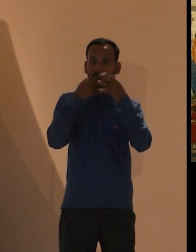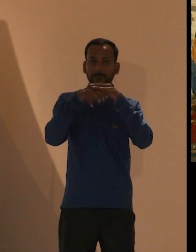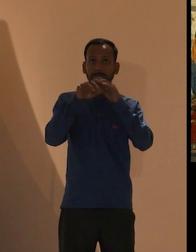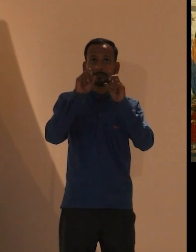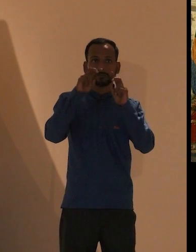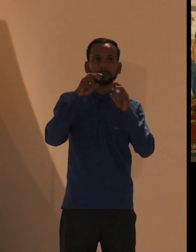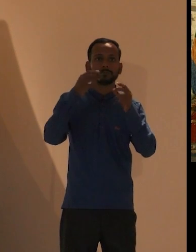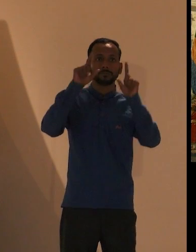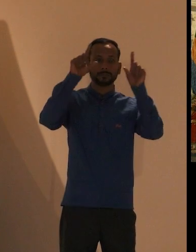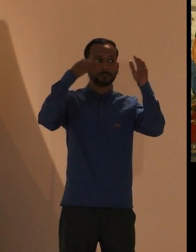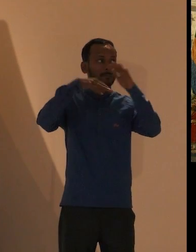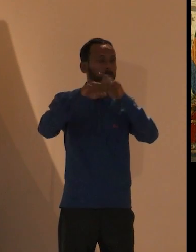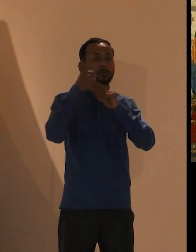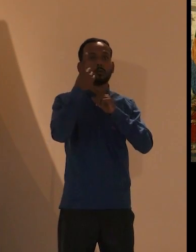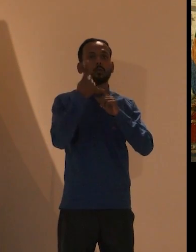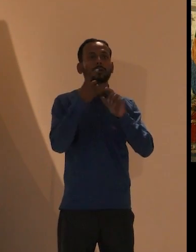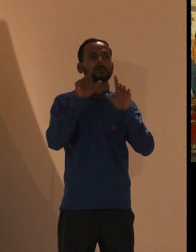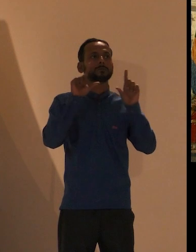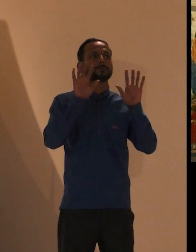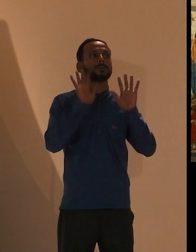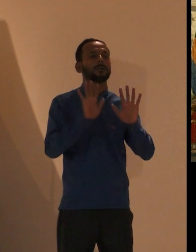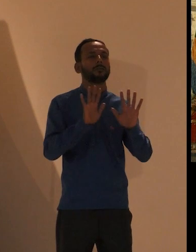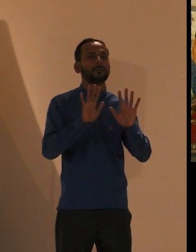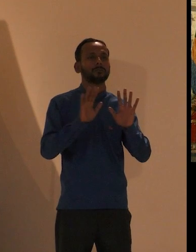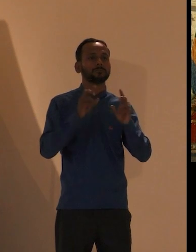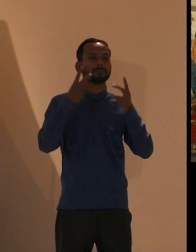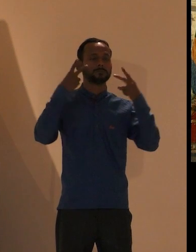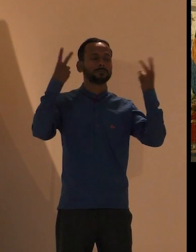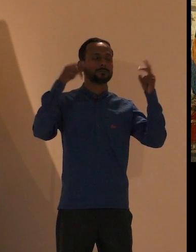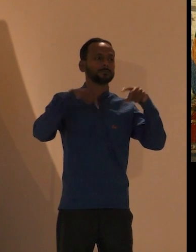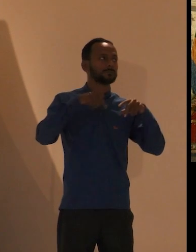authenticate this because there is no academic art history book which is,